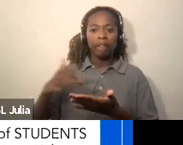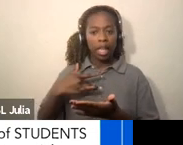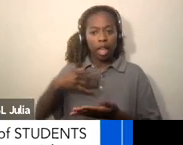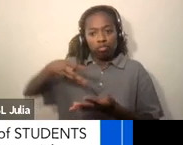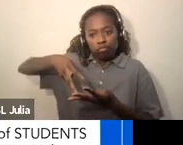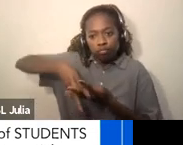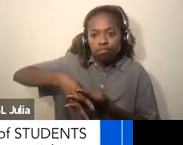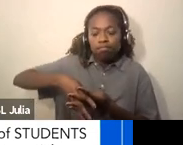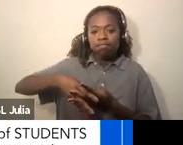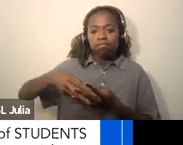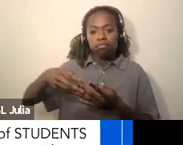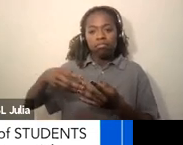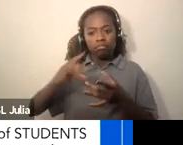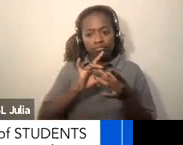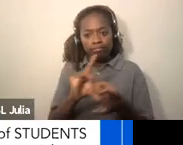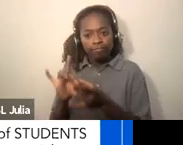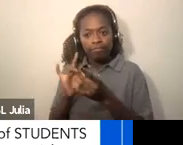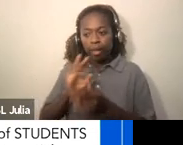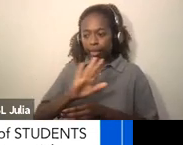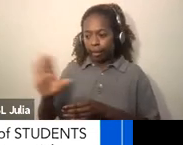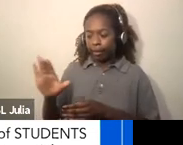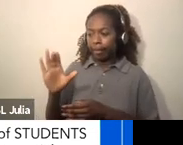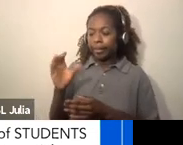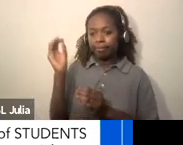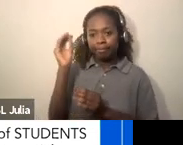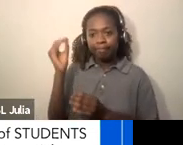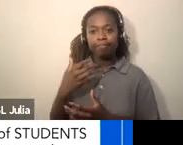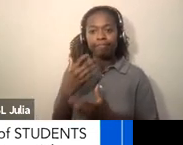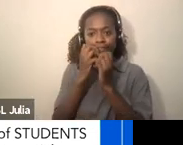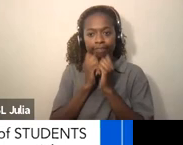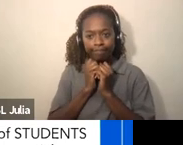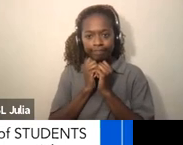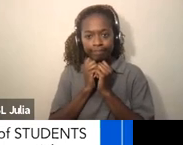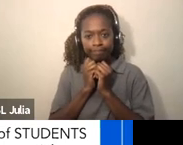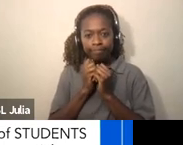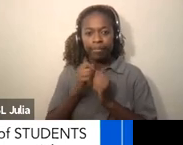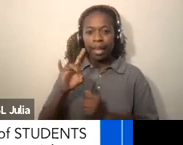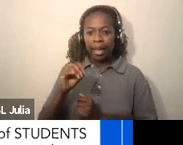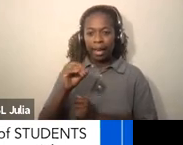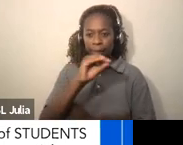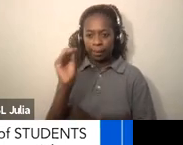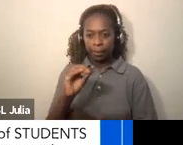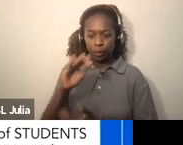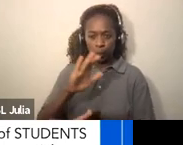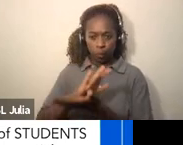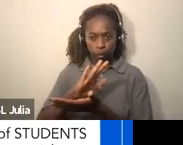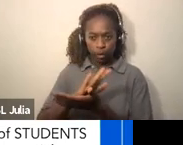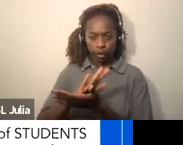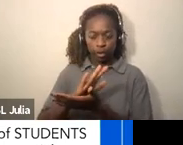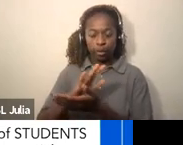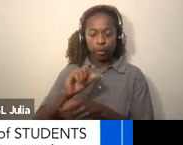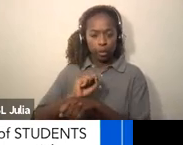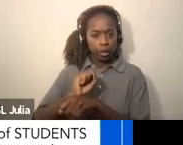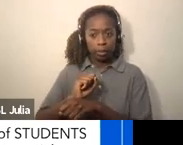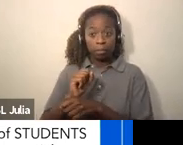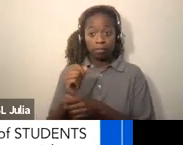welcomed and their voices are valued eighty percent of the work done in schools is done in tier one and eighty